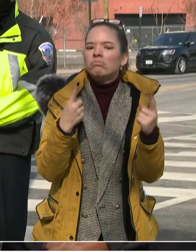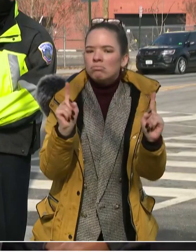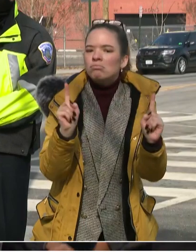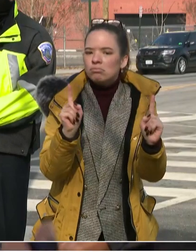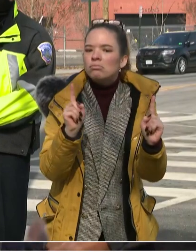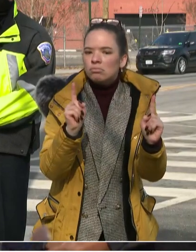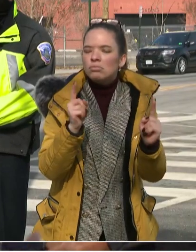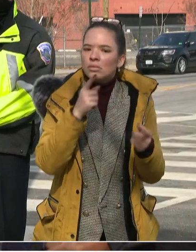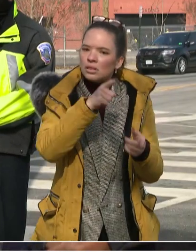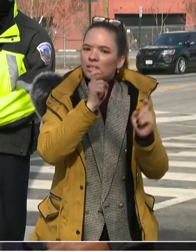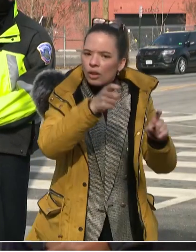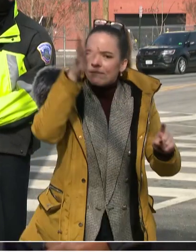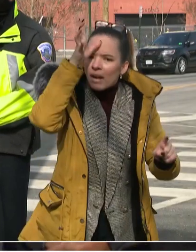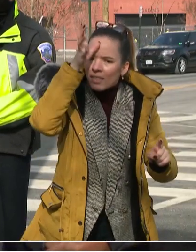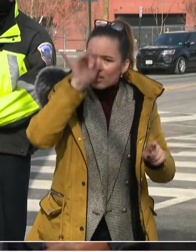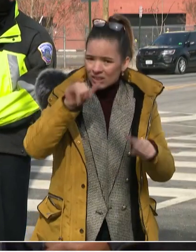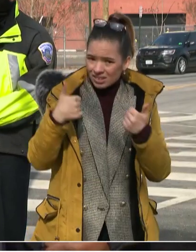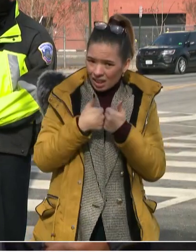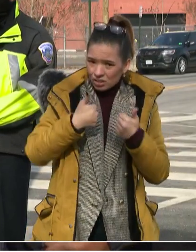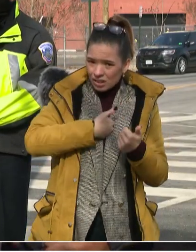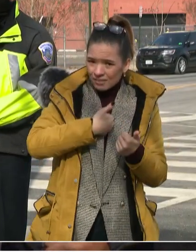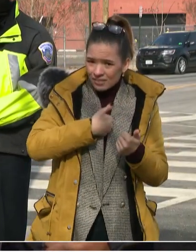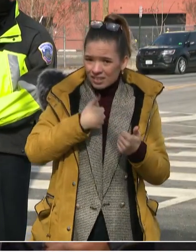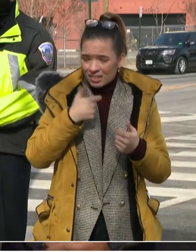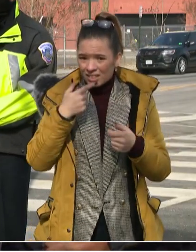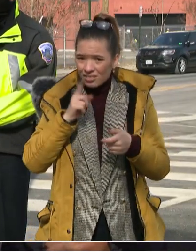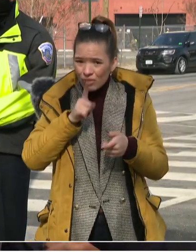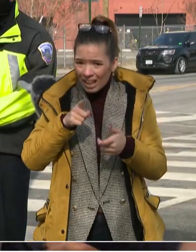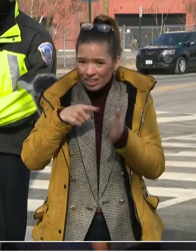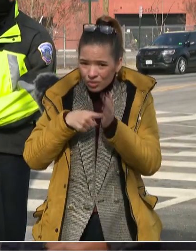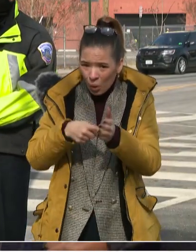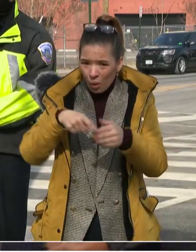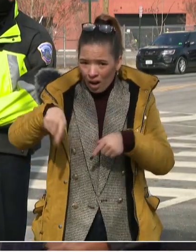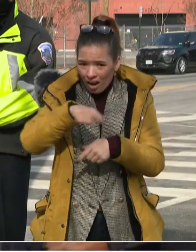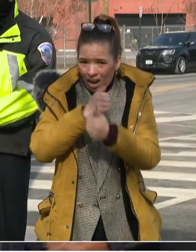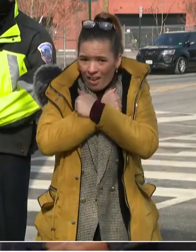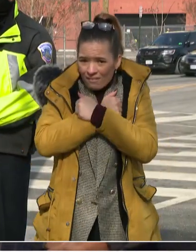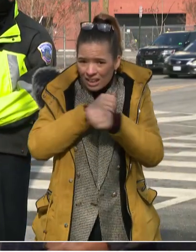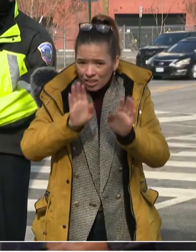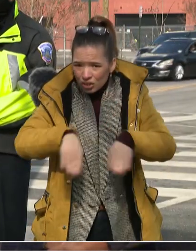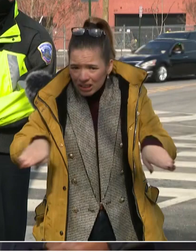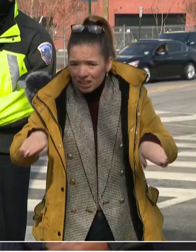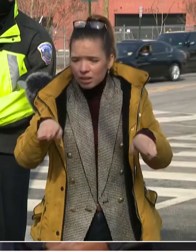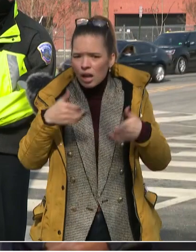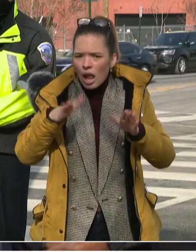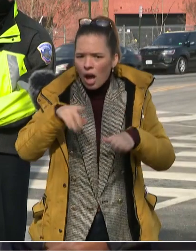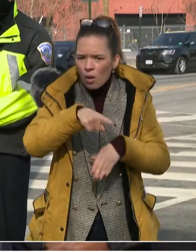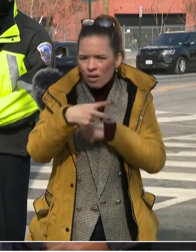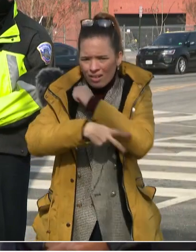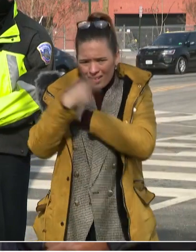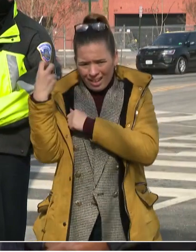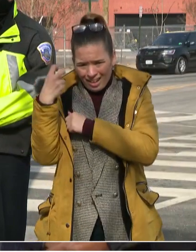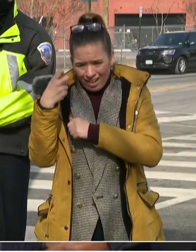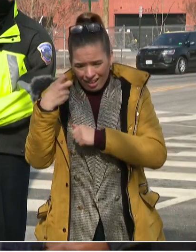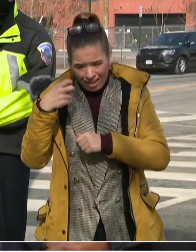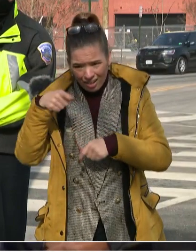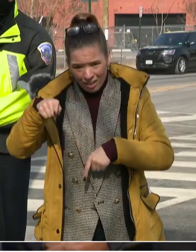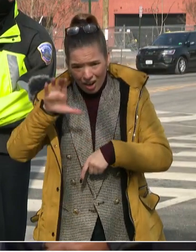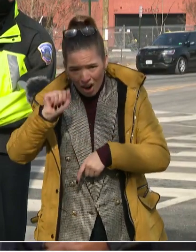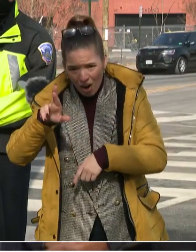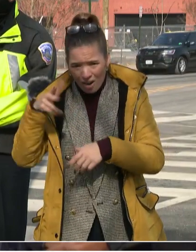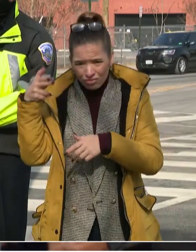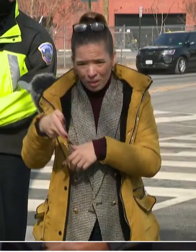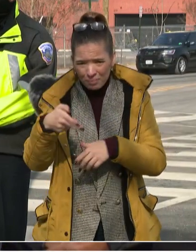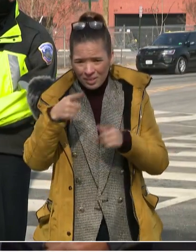ourselves. Are we really showing our children love by allowing them to carjack, put a gun in somebody's face, and then send them back out